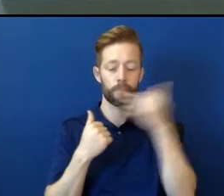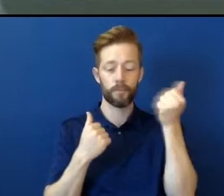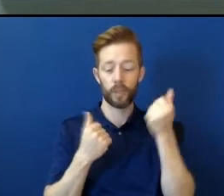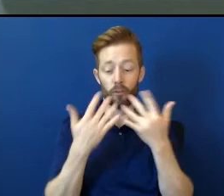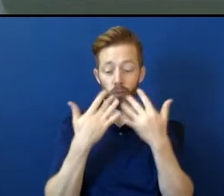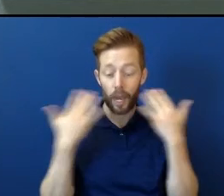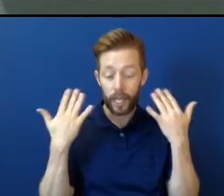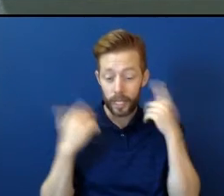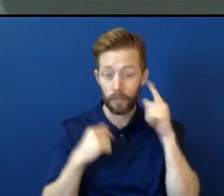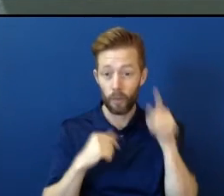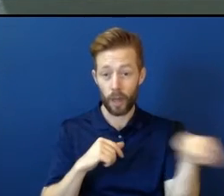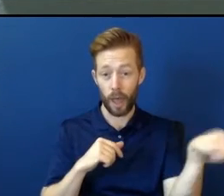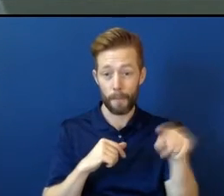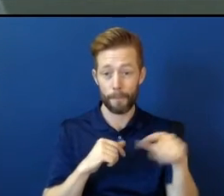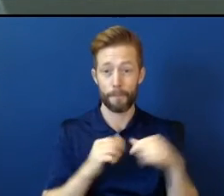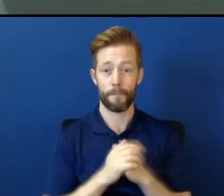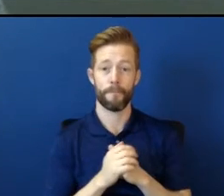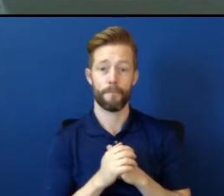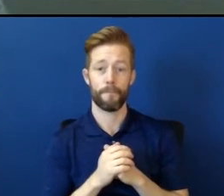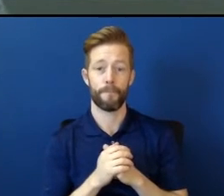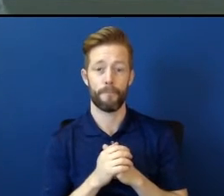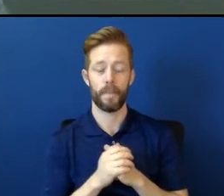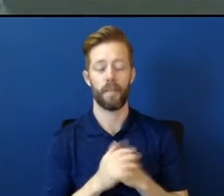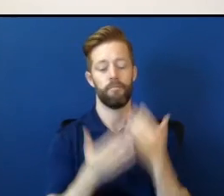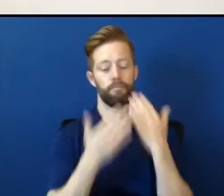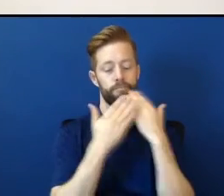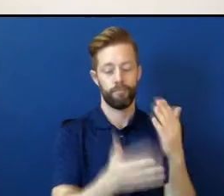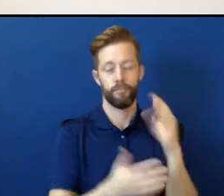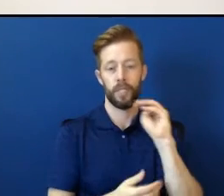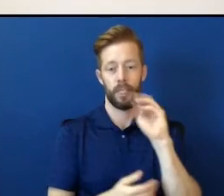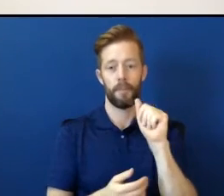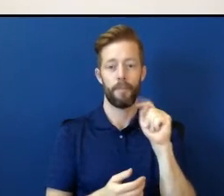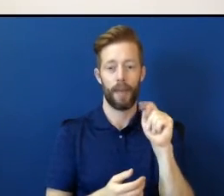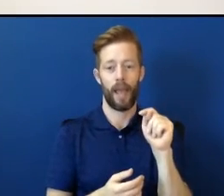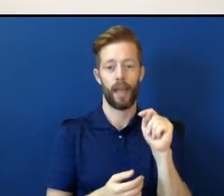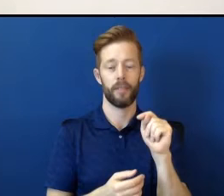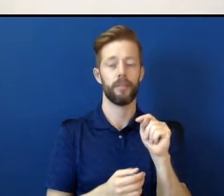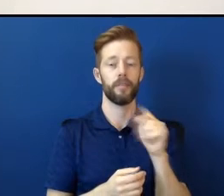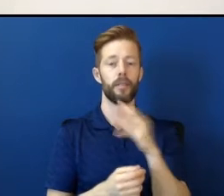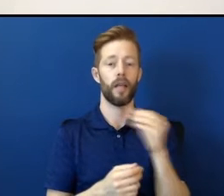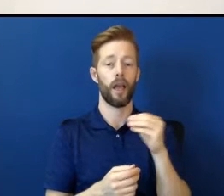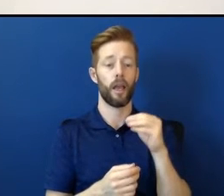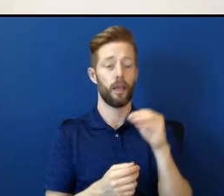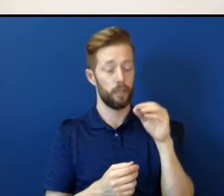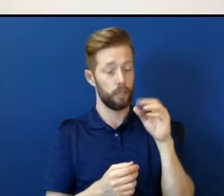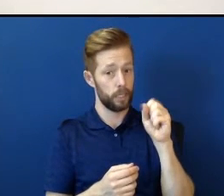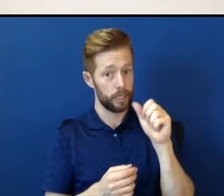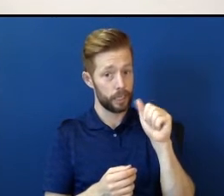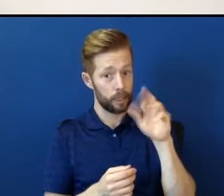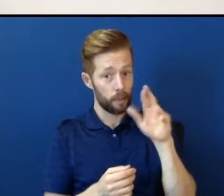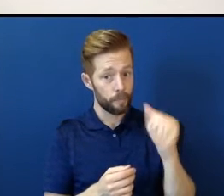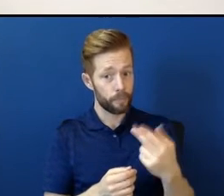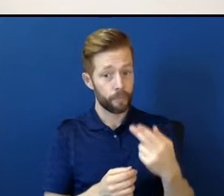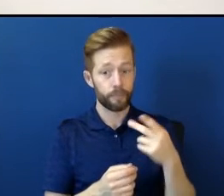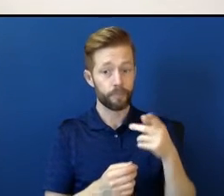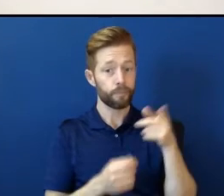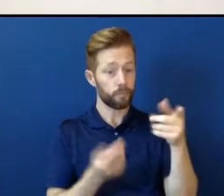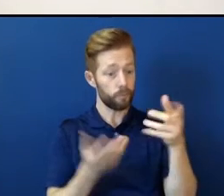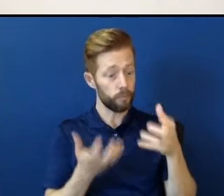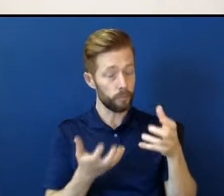friendly to them. Mm-hmm. Yeah, thanks, Matt. And I think, Sarah, would you like to kind